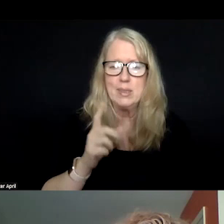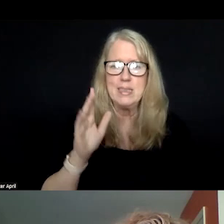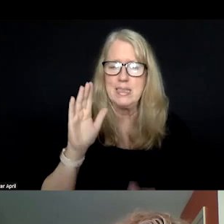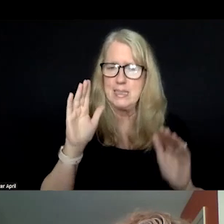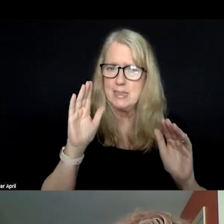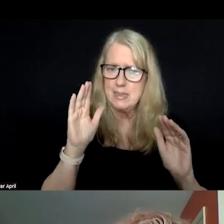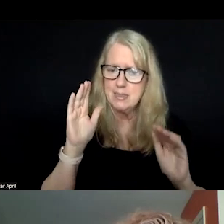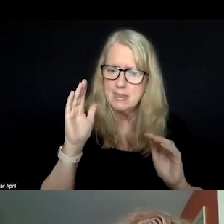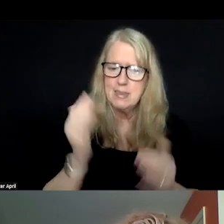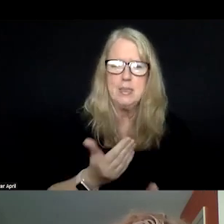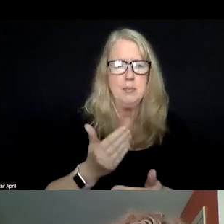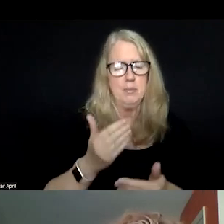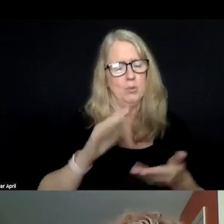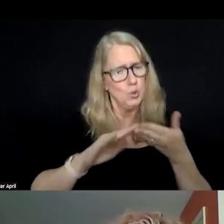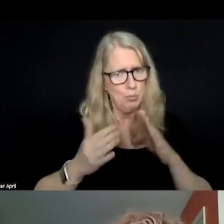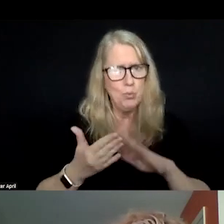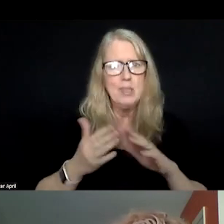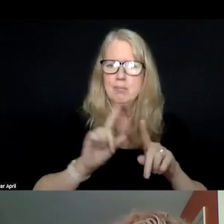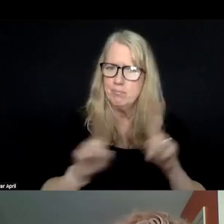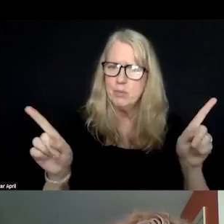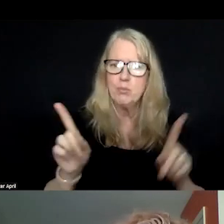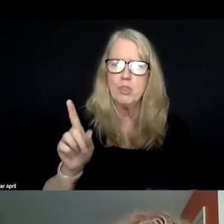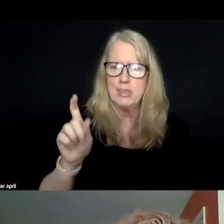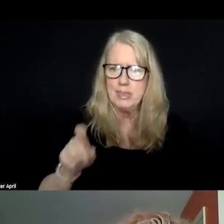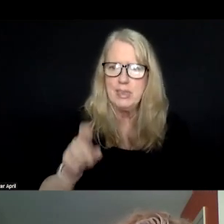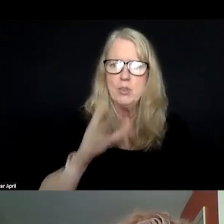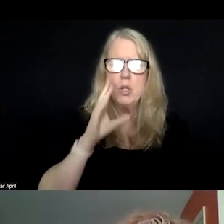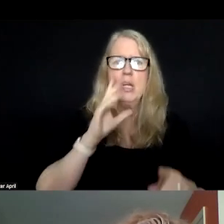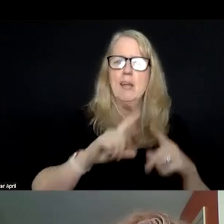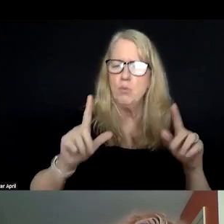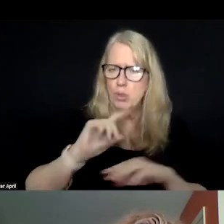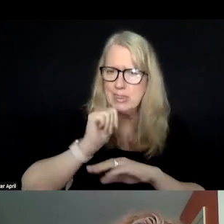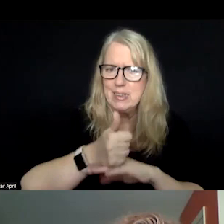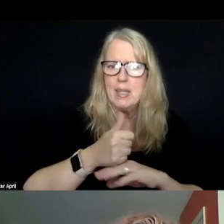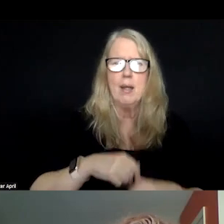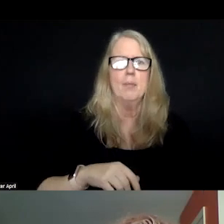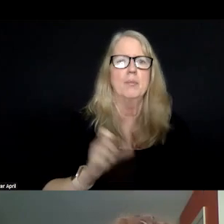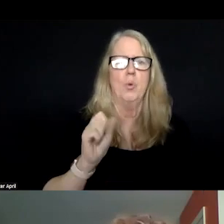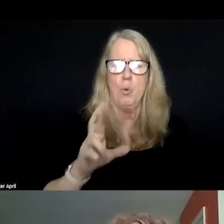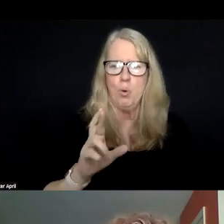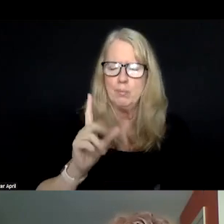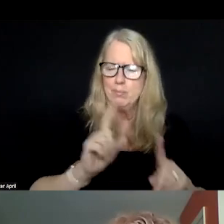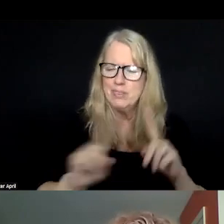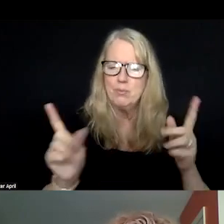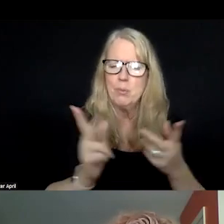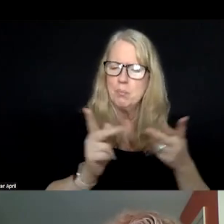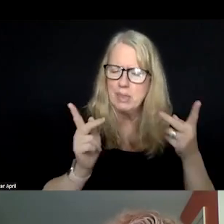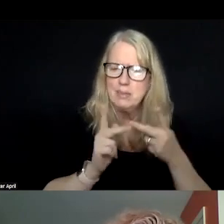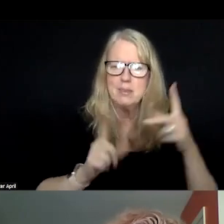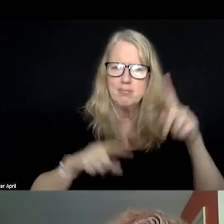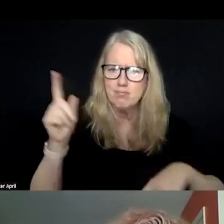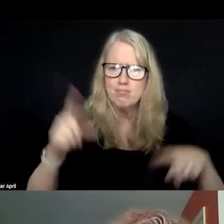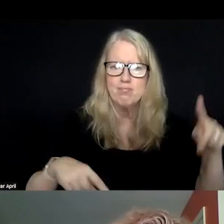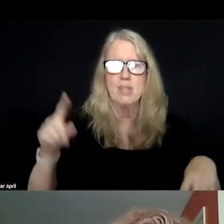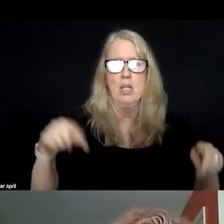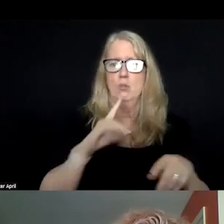that communities have different needs or different setups or are in different places to be